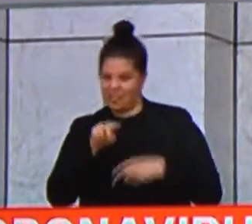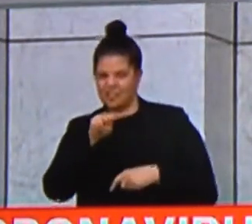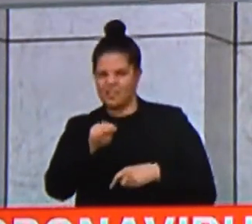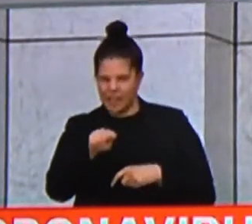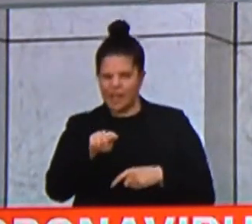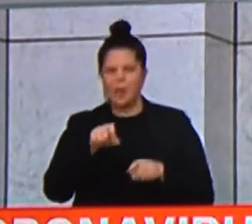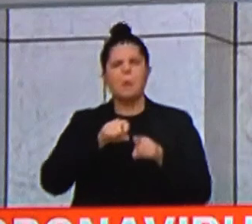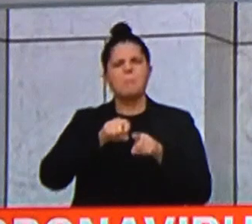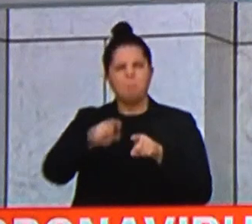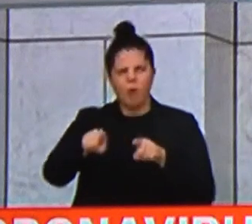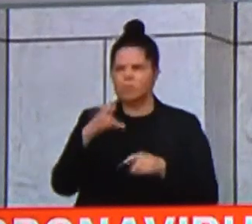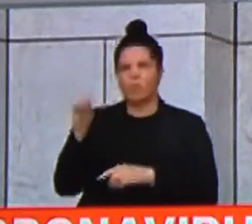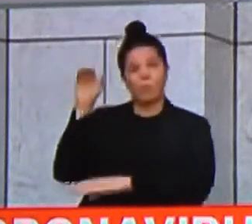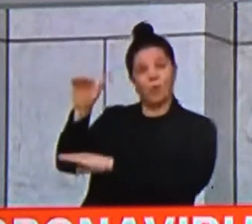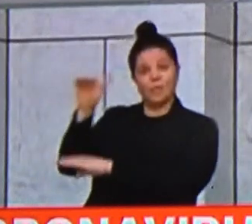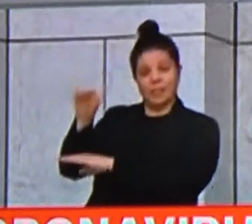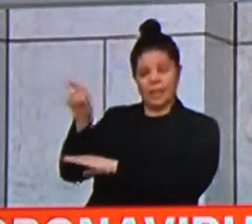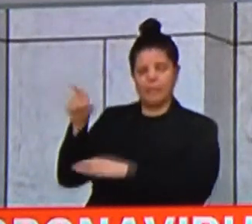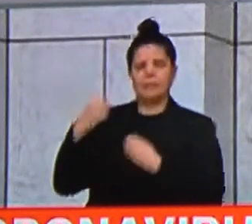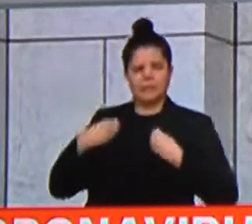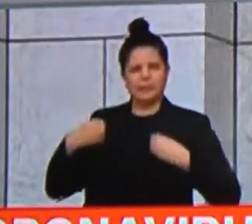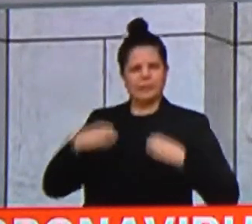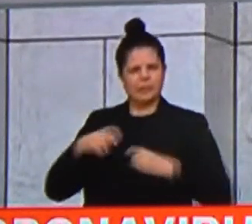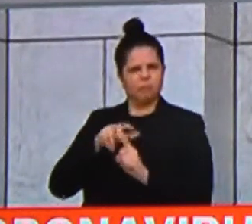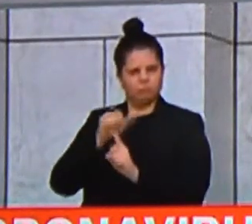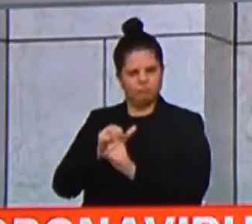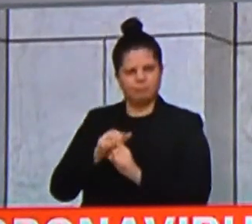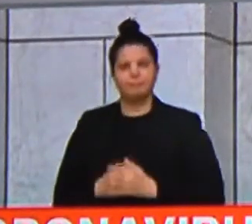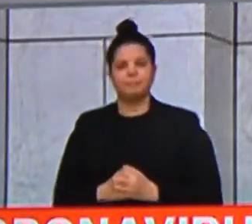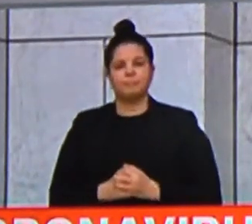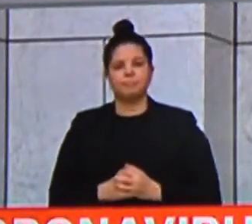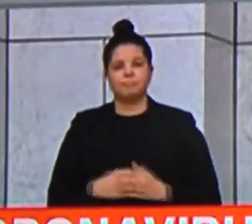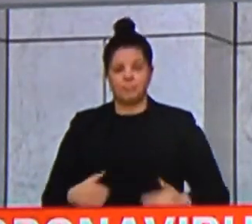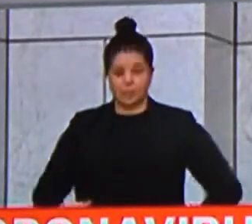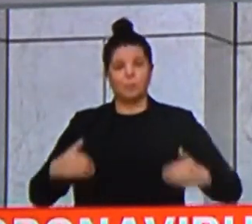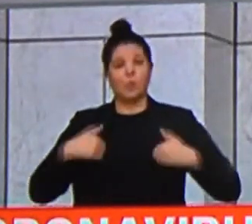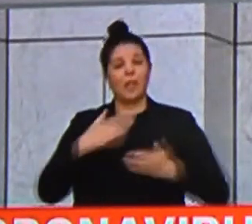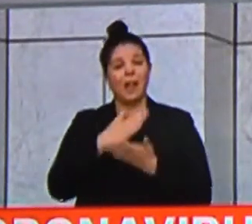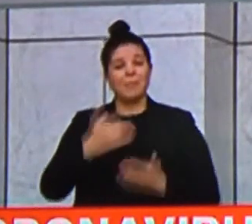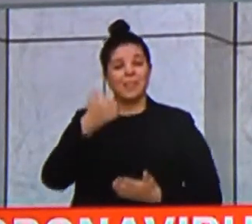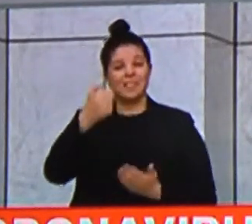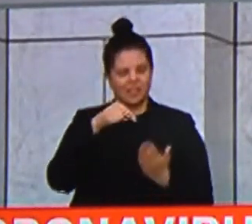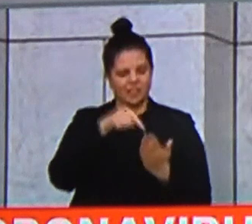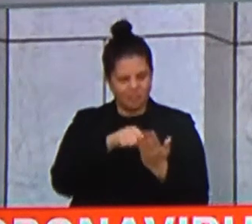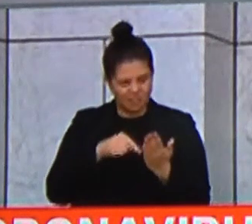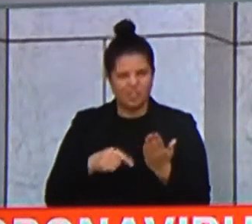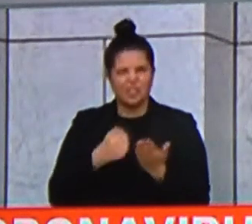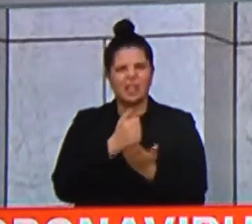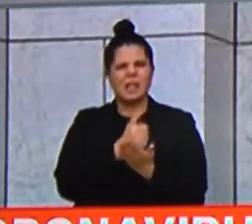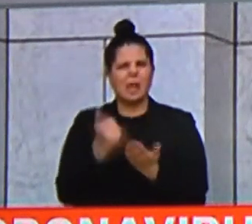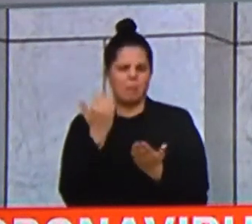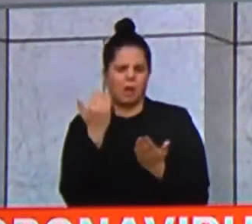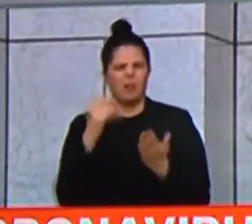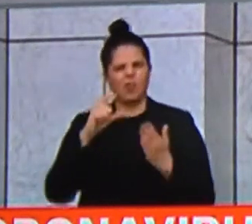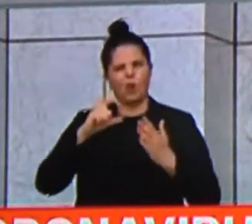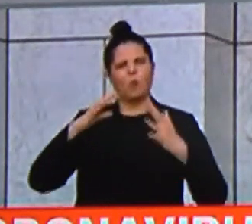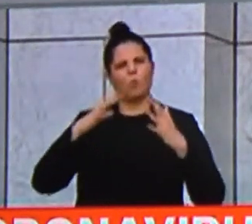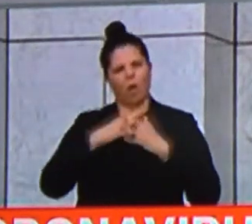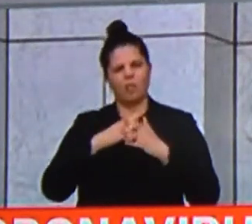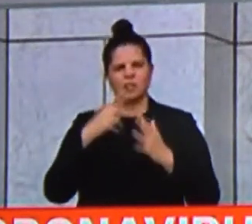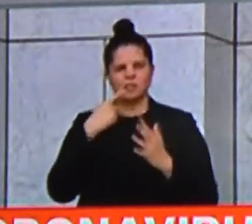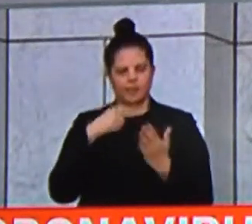those who are going to be immediately impacted by the shock of losing their jobs. And the next stage, which